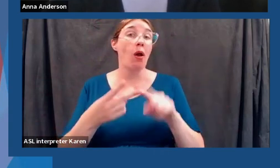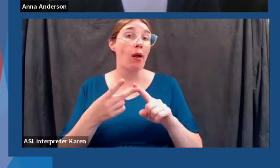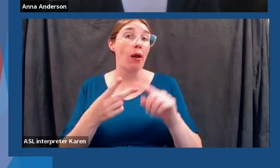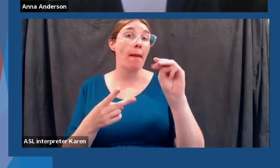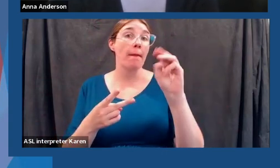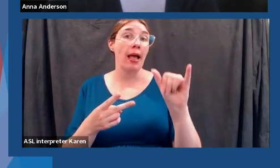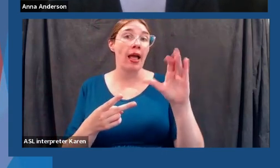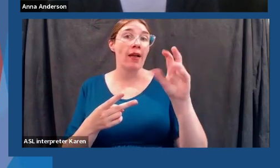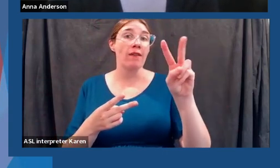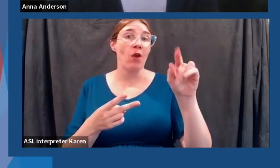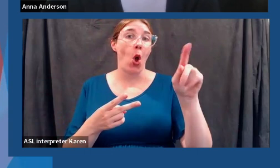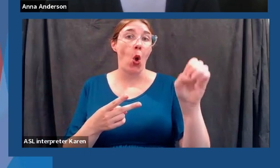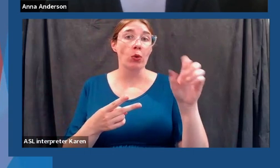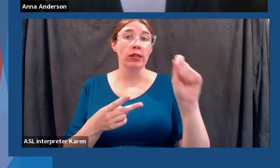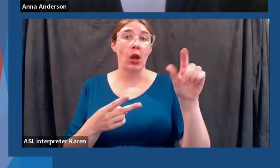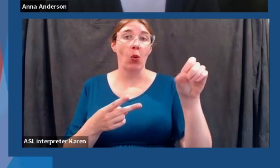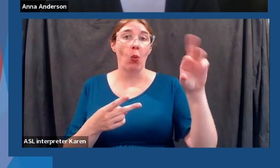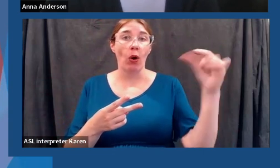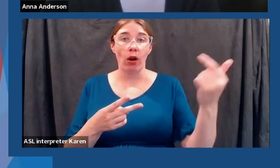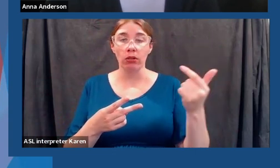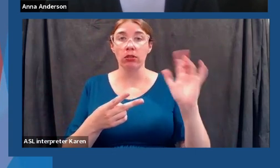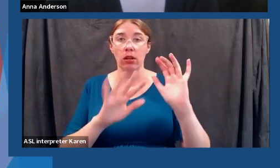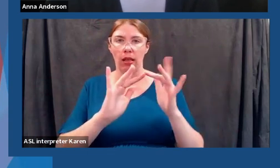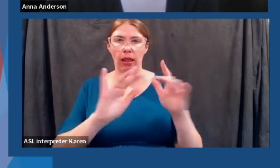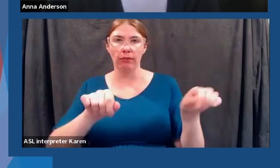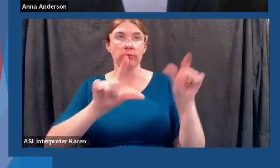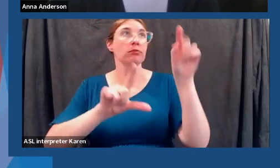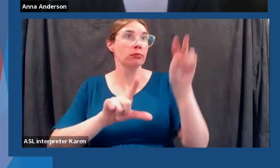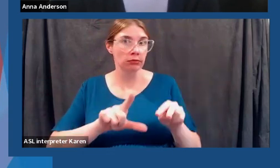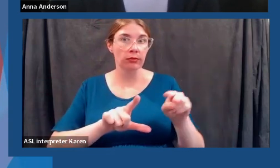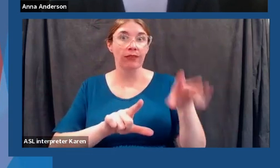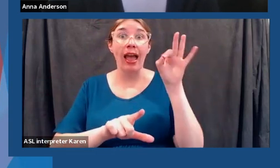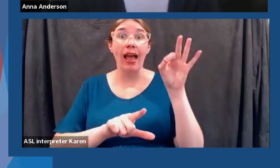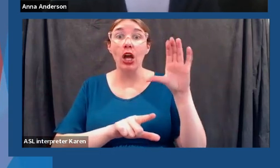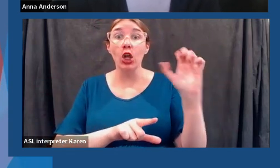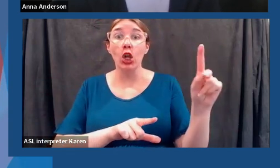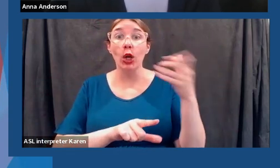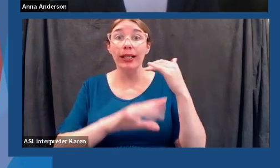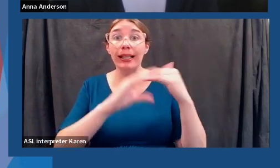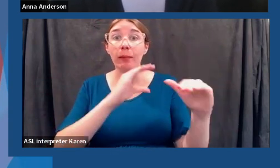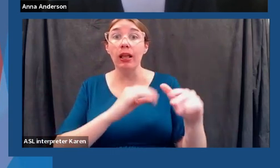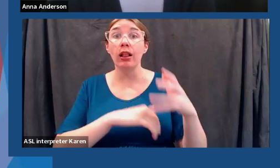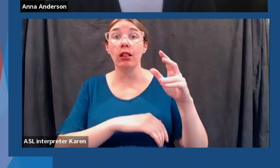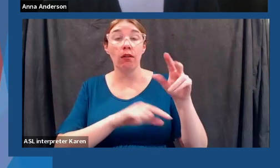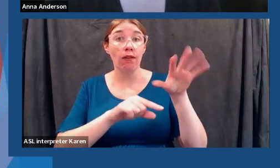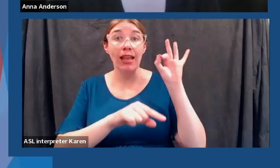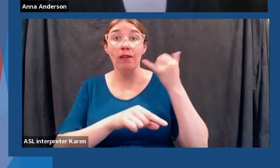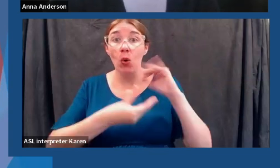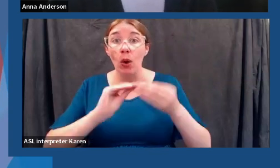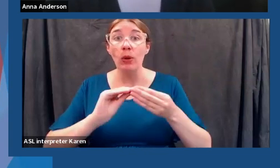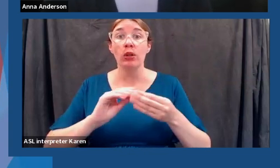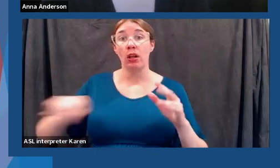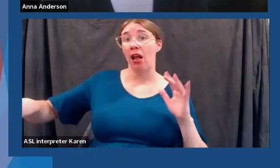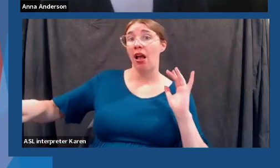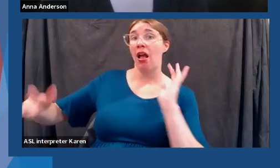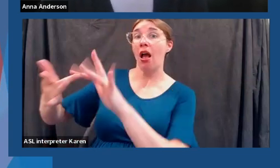myvote.org, which we've included in here. You can get your municipal clerk's email, phone number, location, so